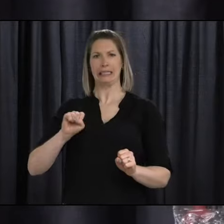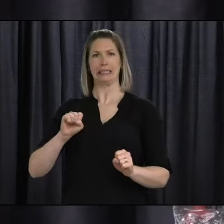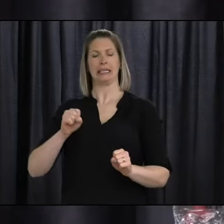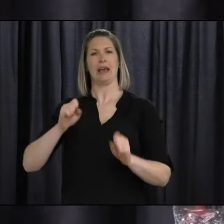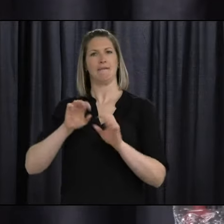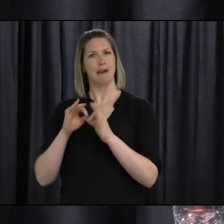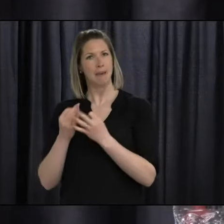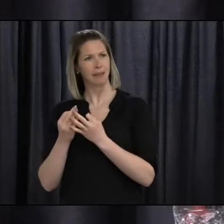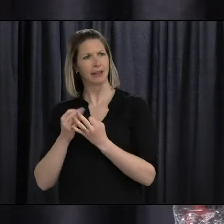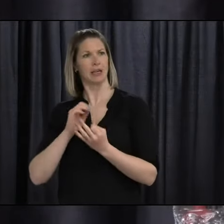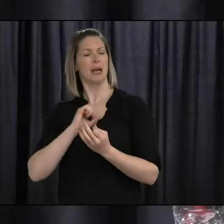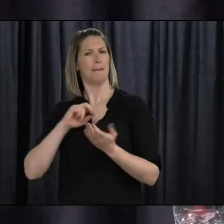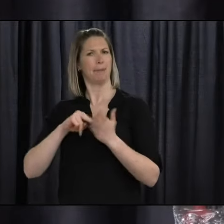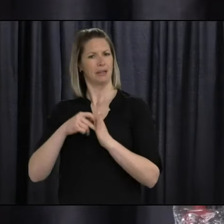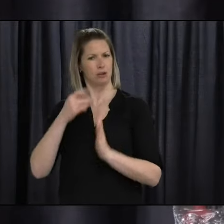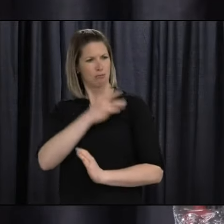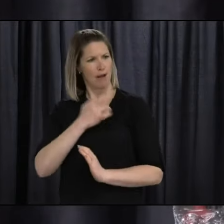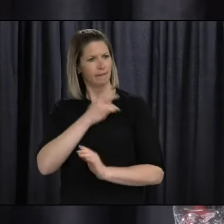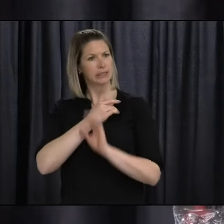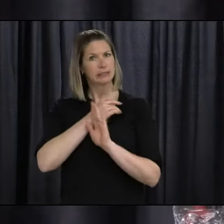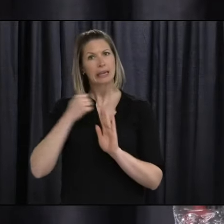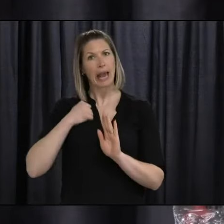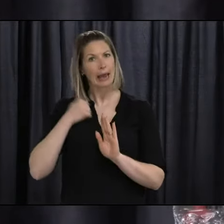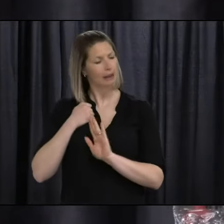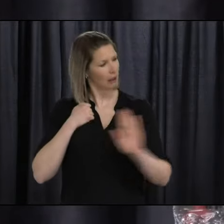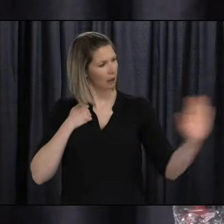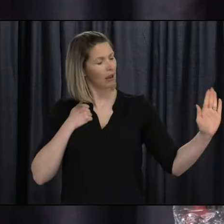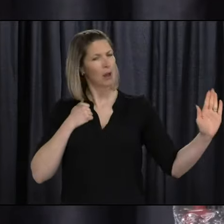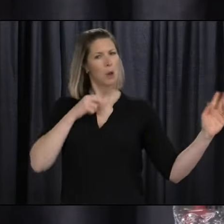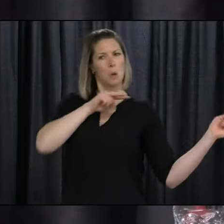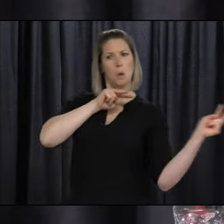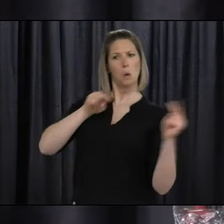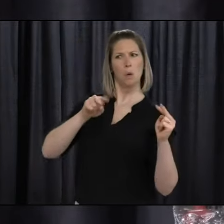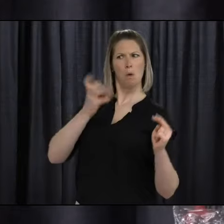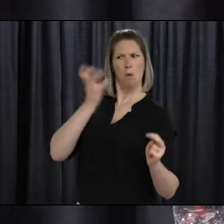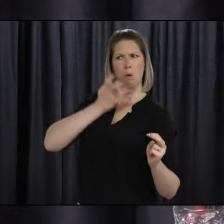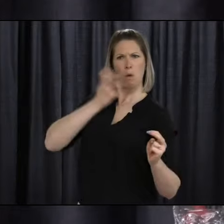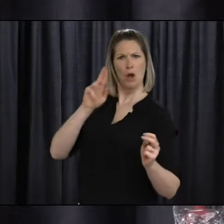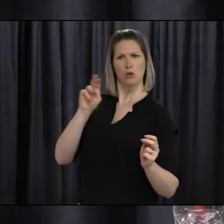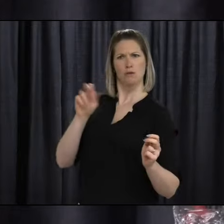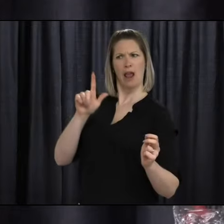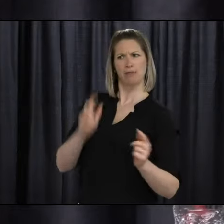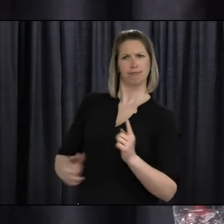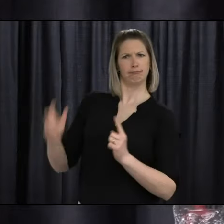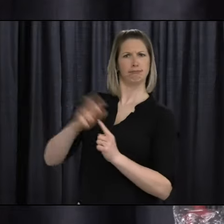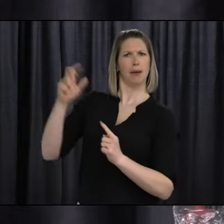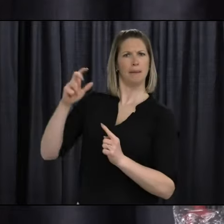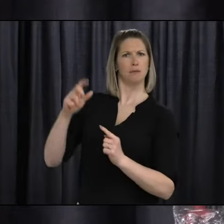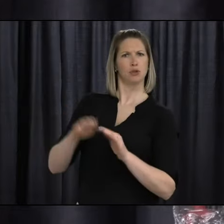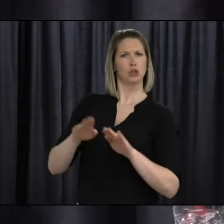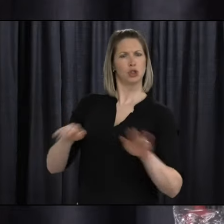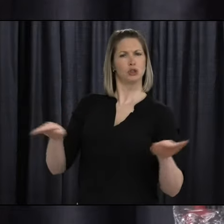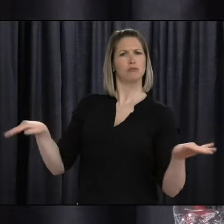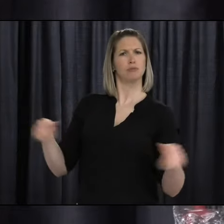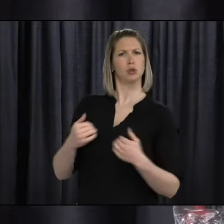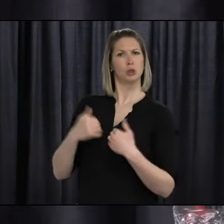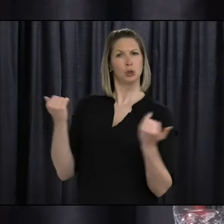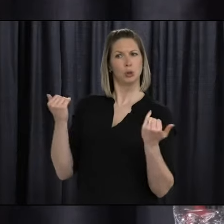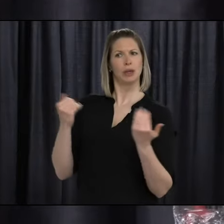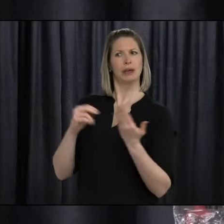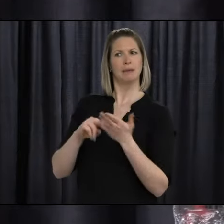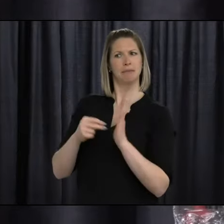to all-party collaboration and significant effort on various groups' parts, both